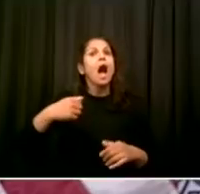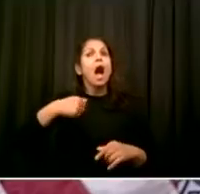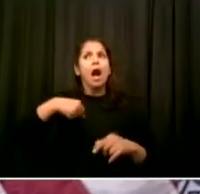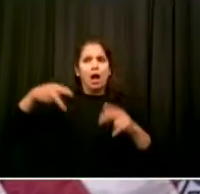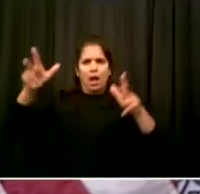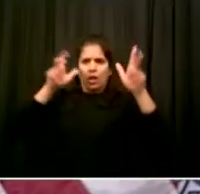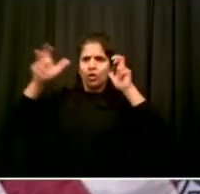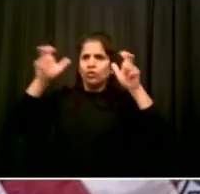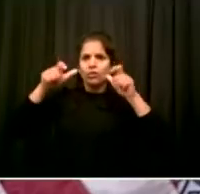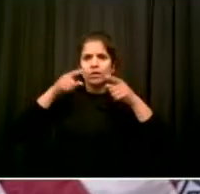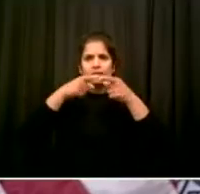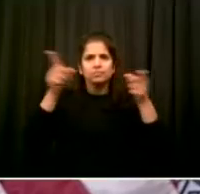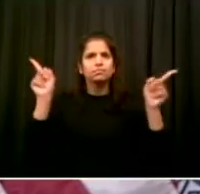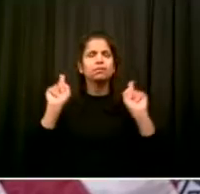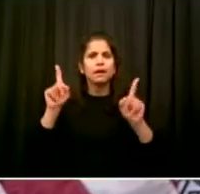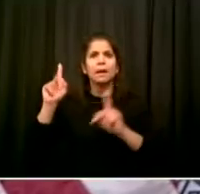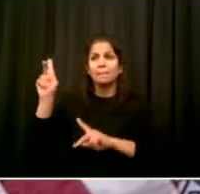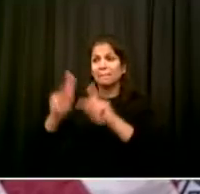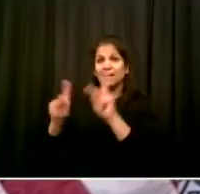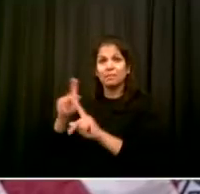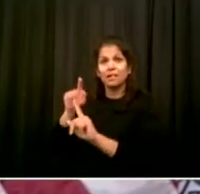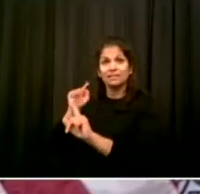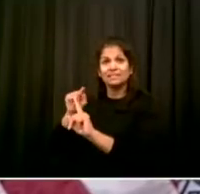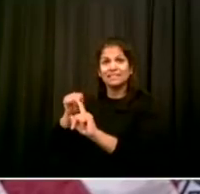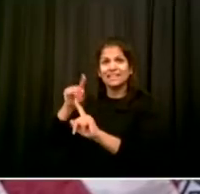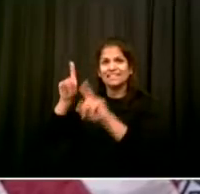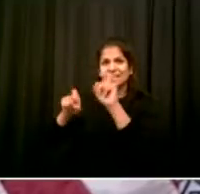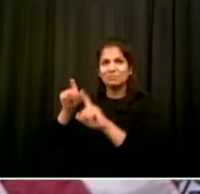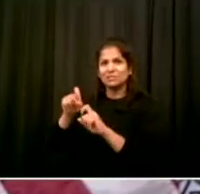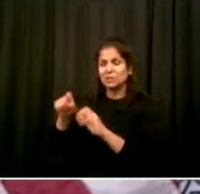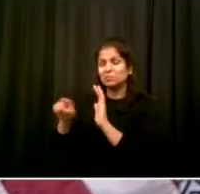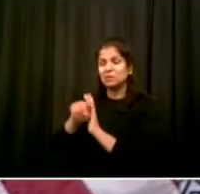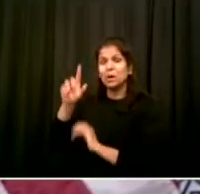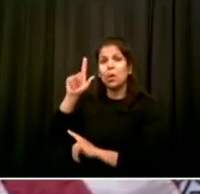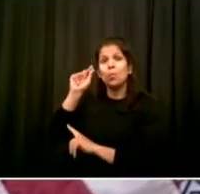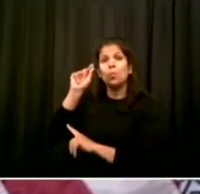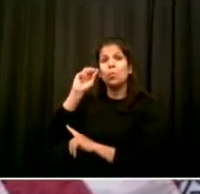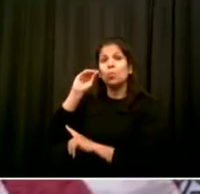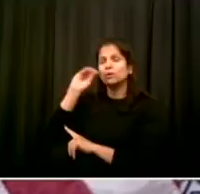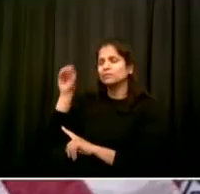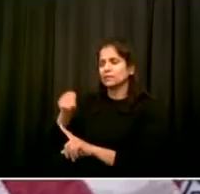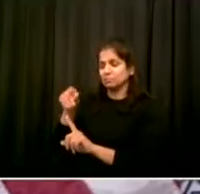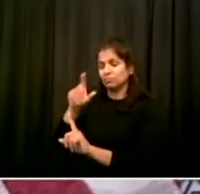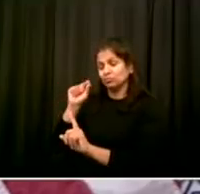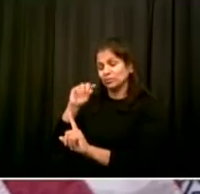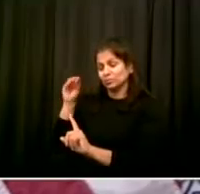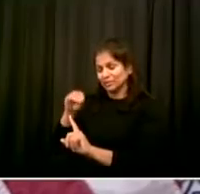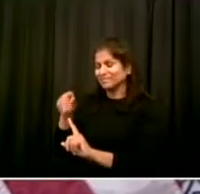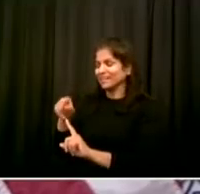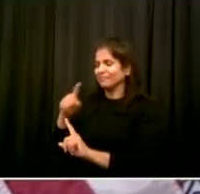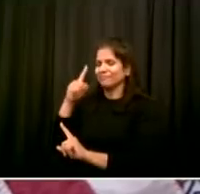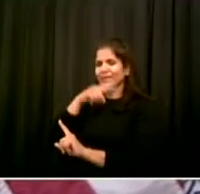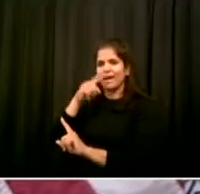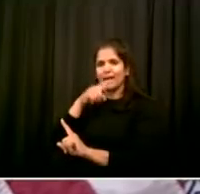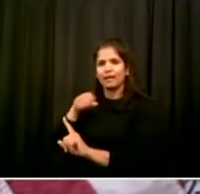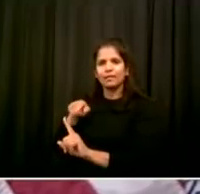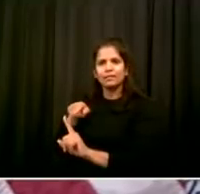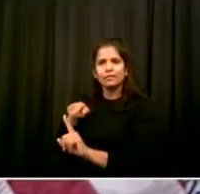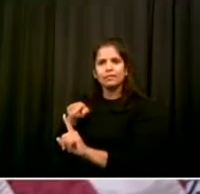Rosa, great question. I'm going to turn to Dr. Katz and Dr. Long, but let me just quick frame and say, you're really hitting